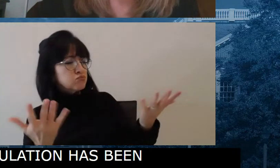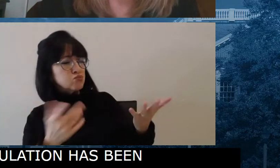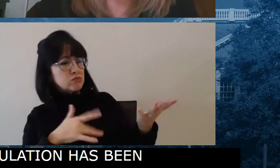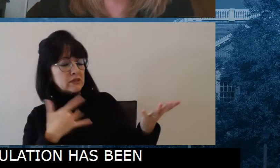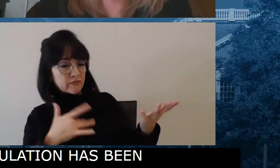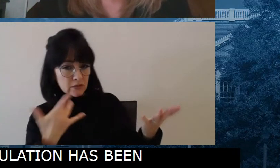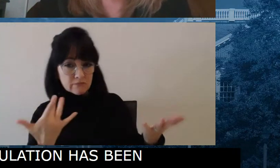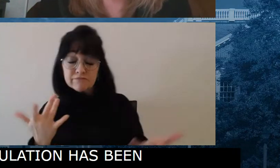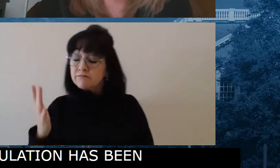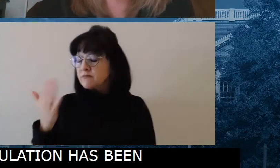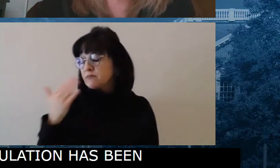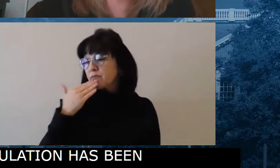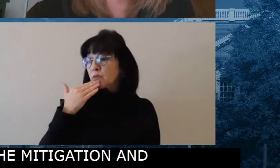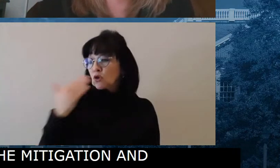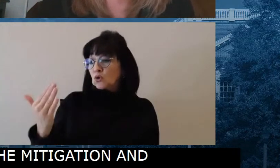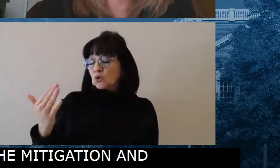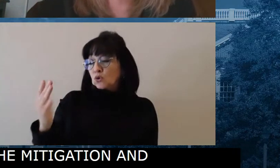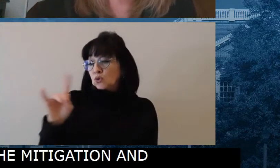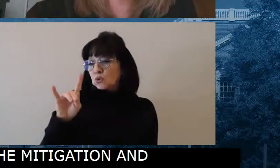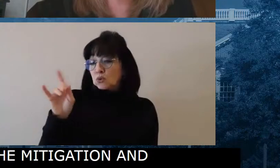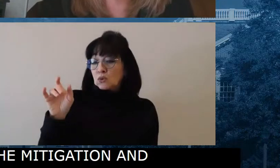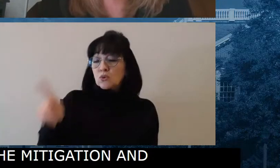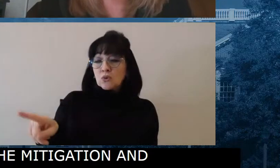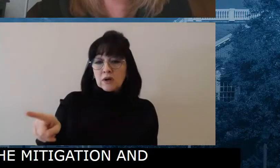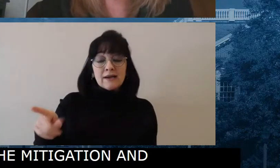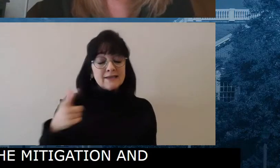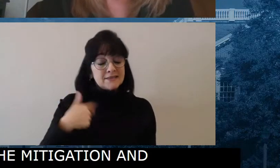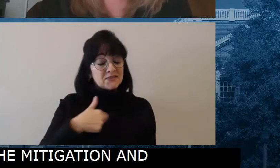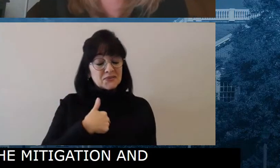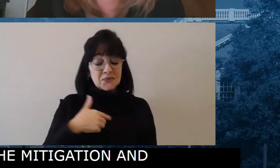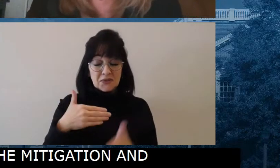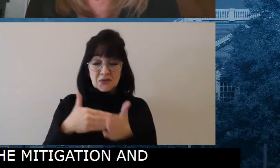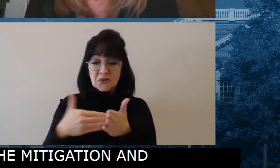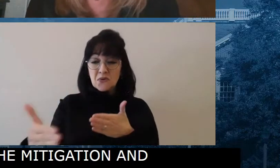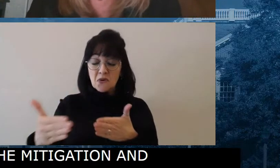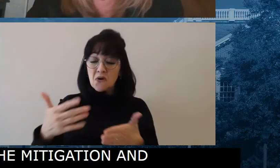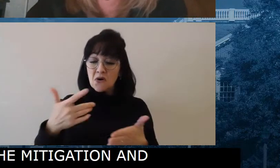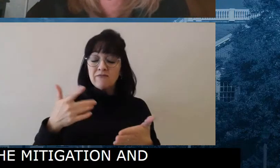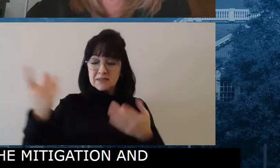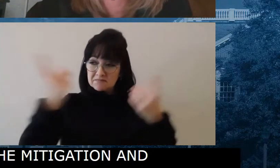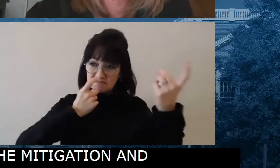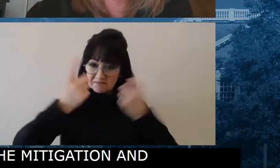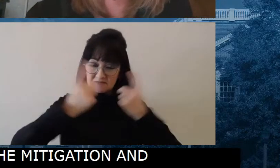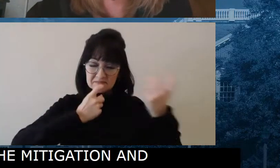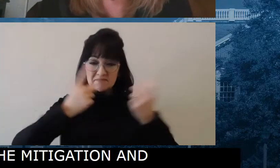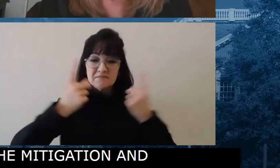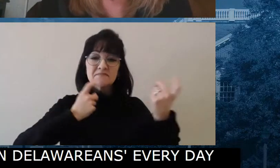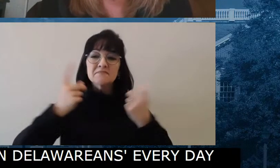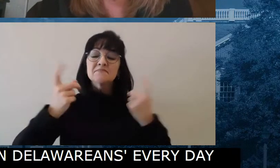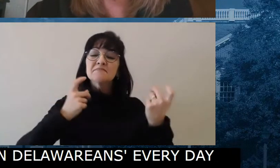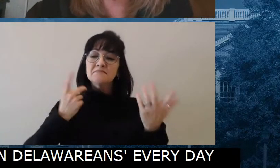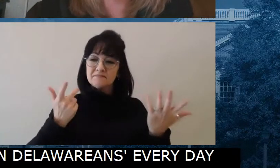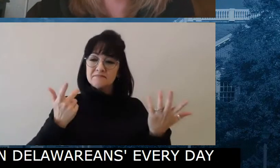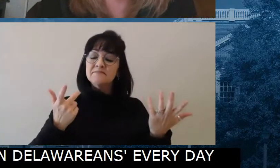Brandon, and one that we're often asking ourselves and we're being asked quite